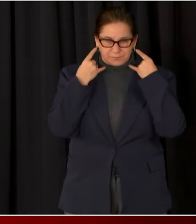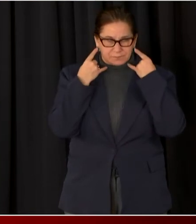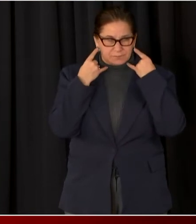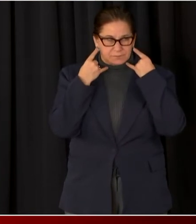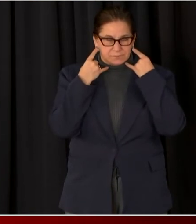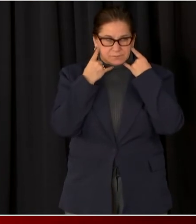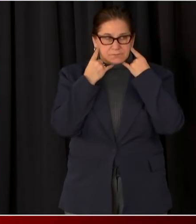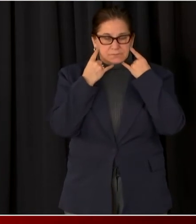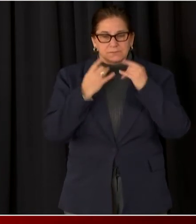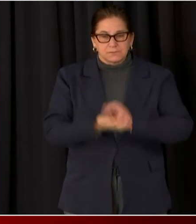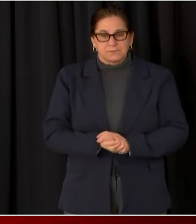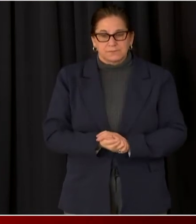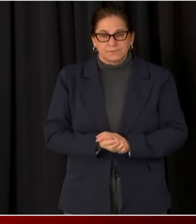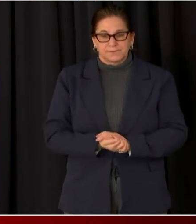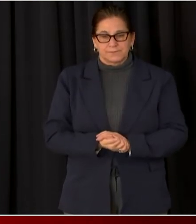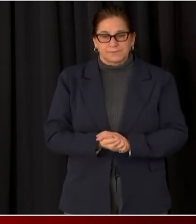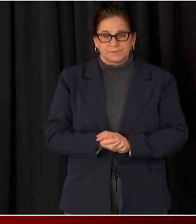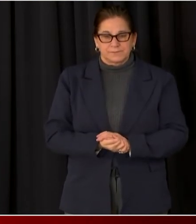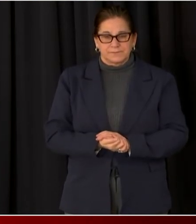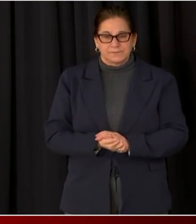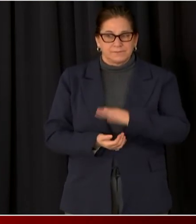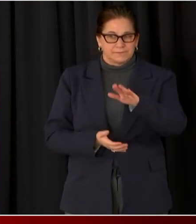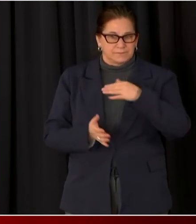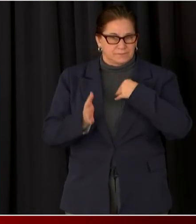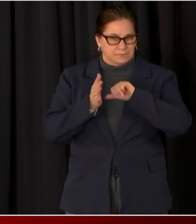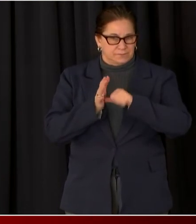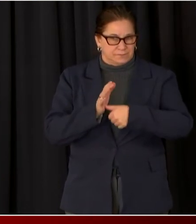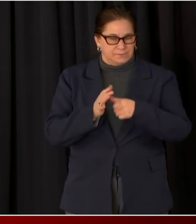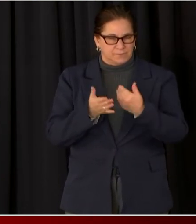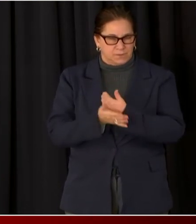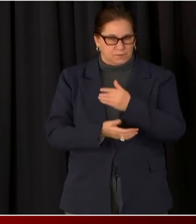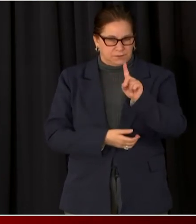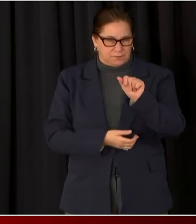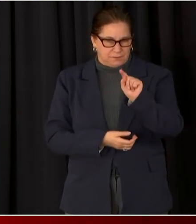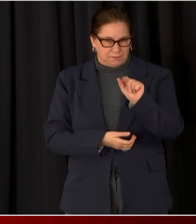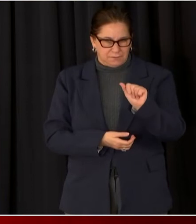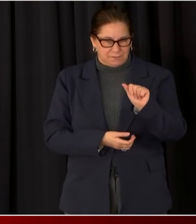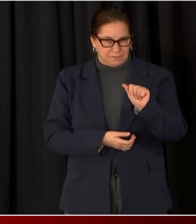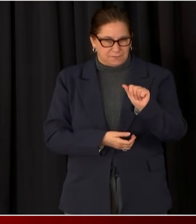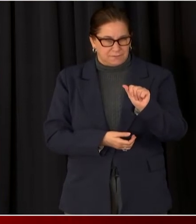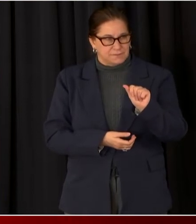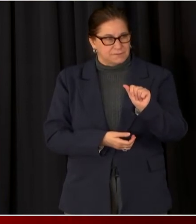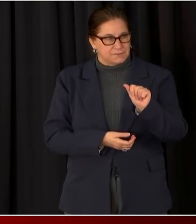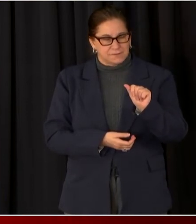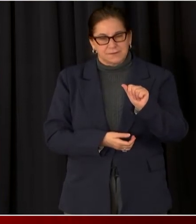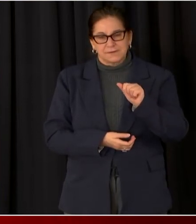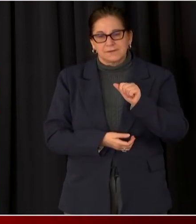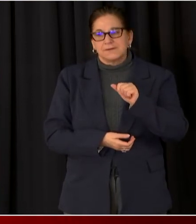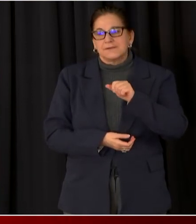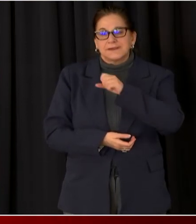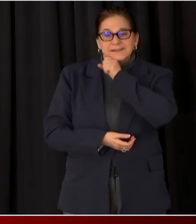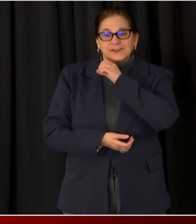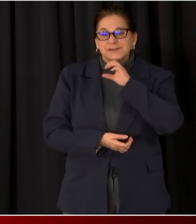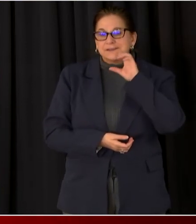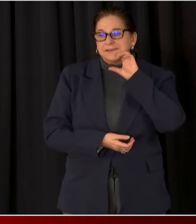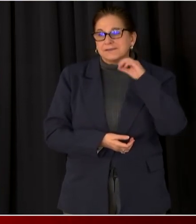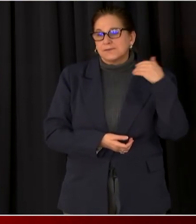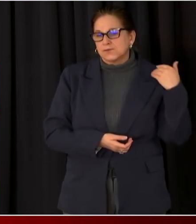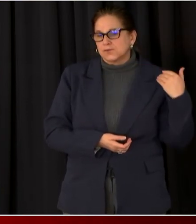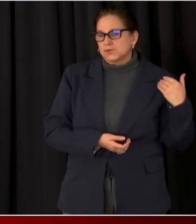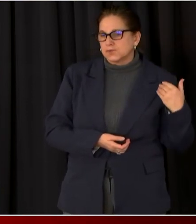some wanting to emphasize again that our seniors are leading the way and being